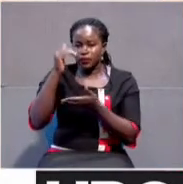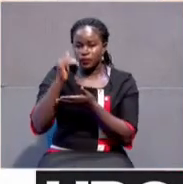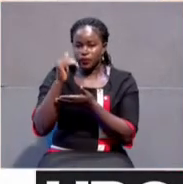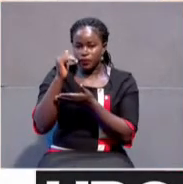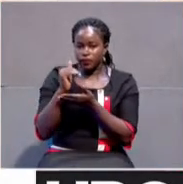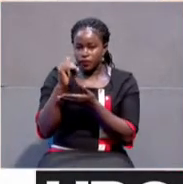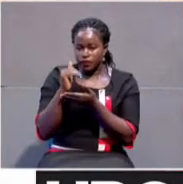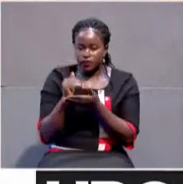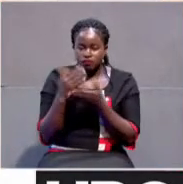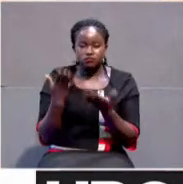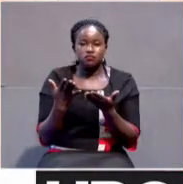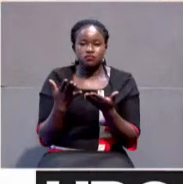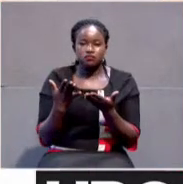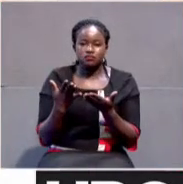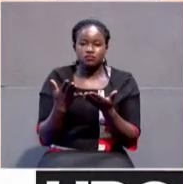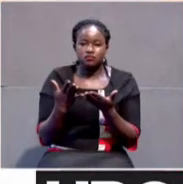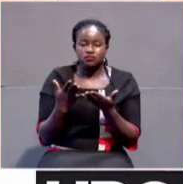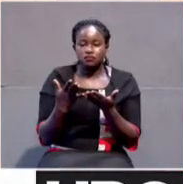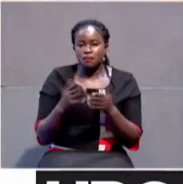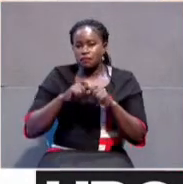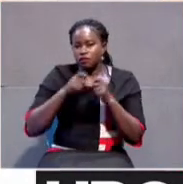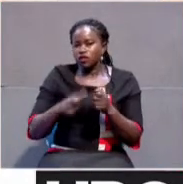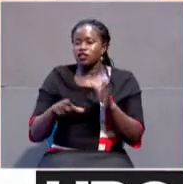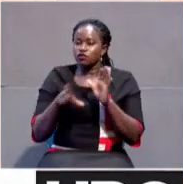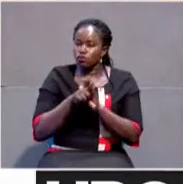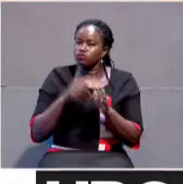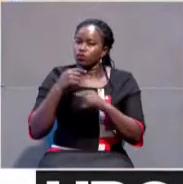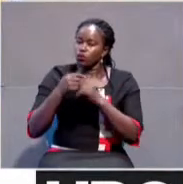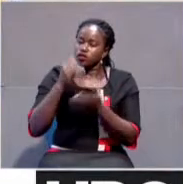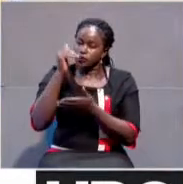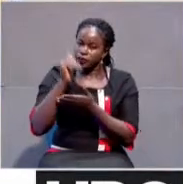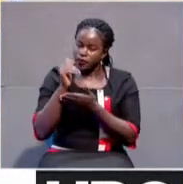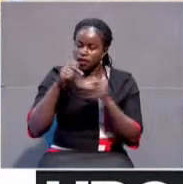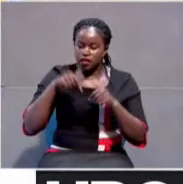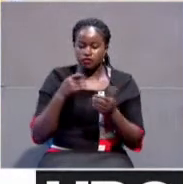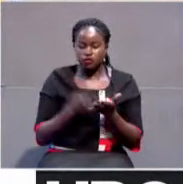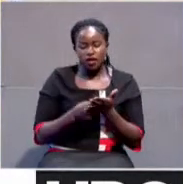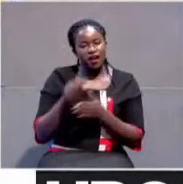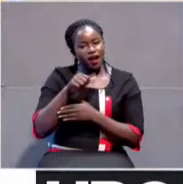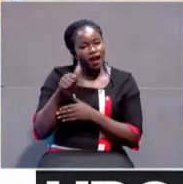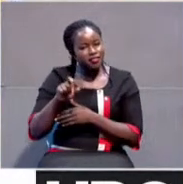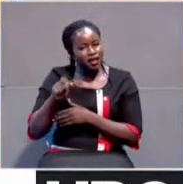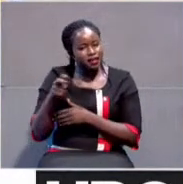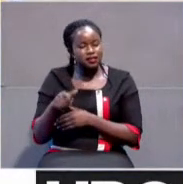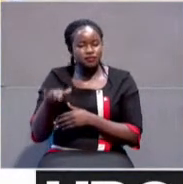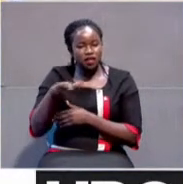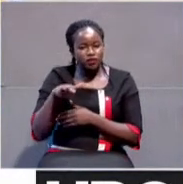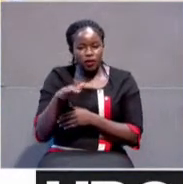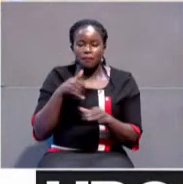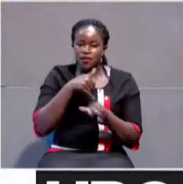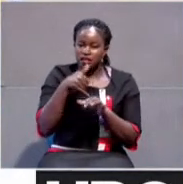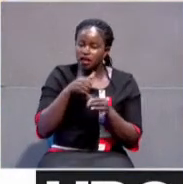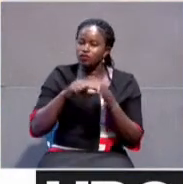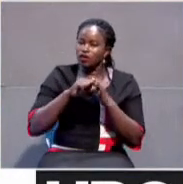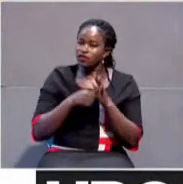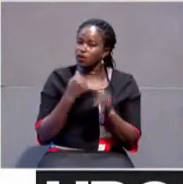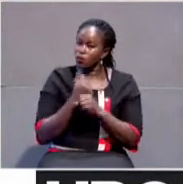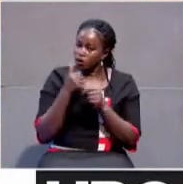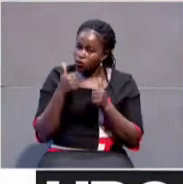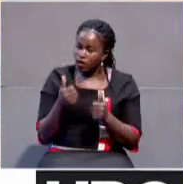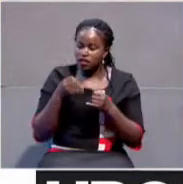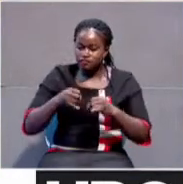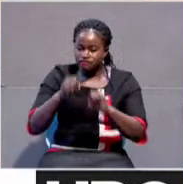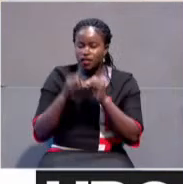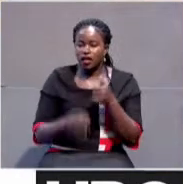volume of criminality in Uganda. Other key areas where internal affairs registered success implementing the